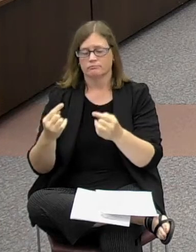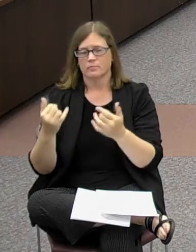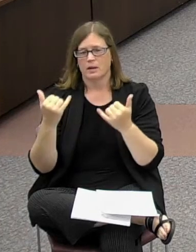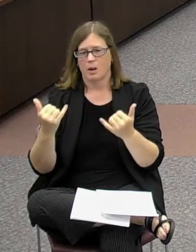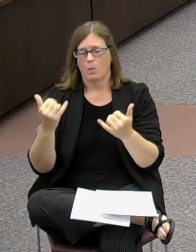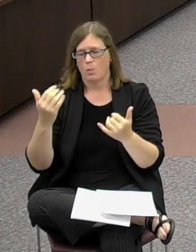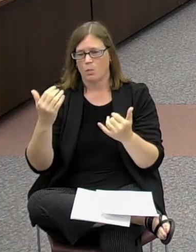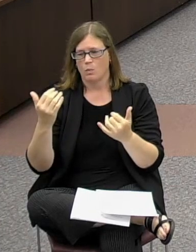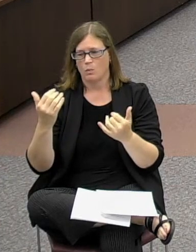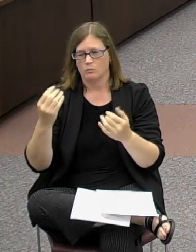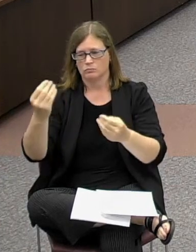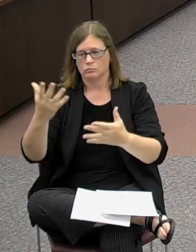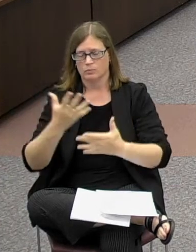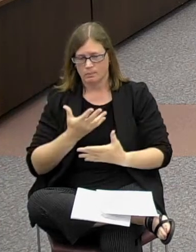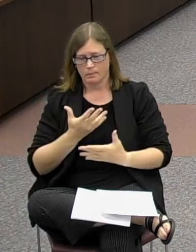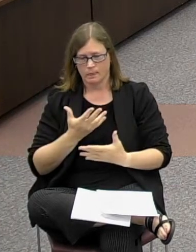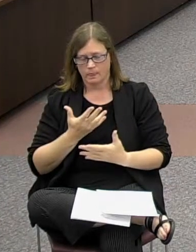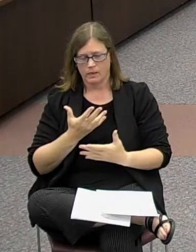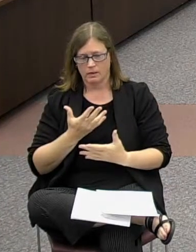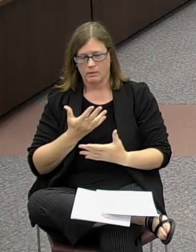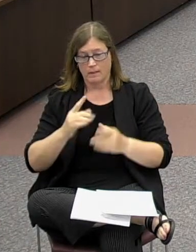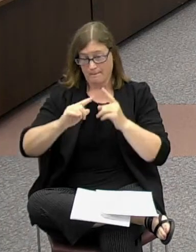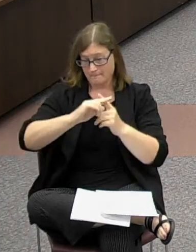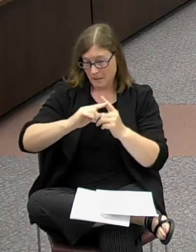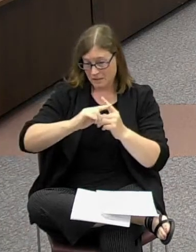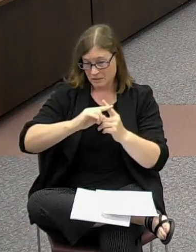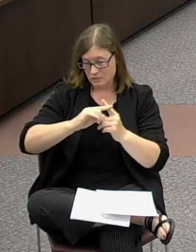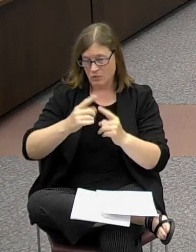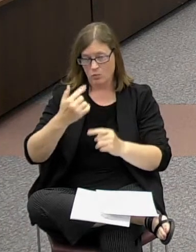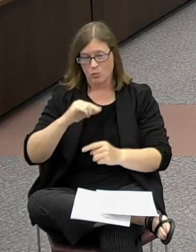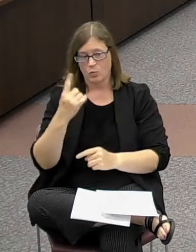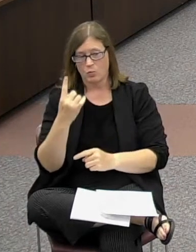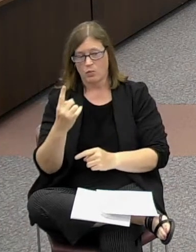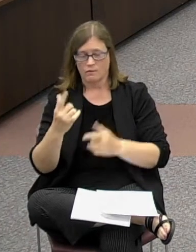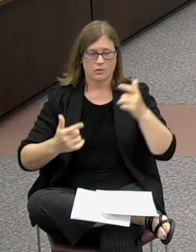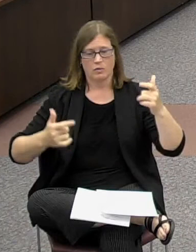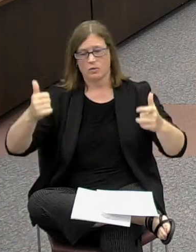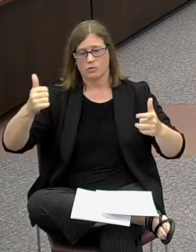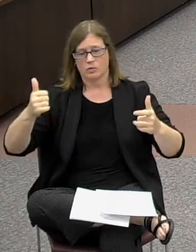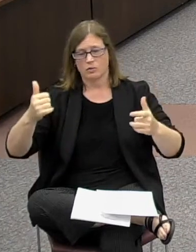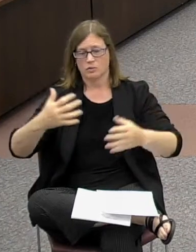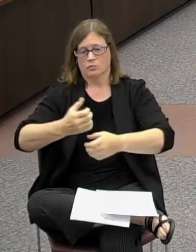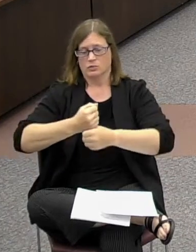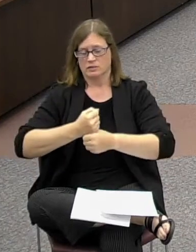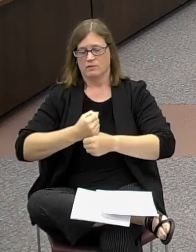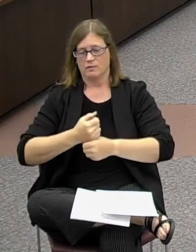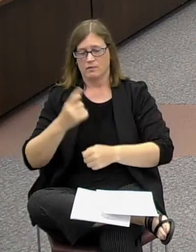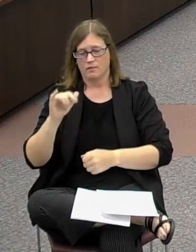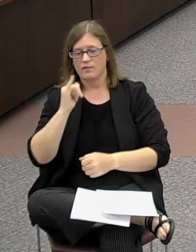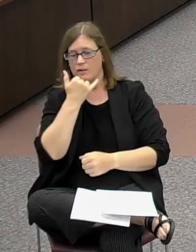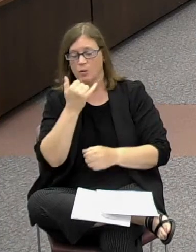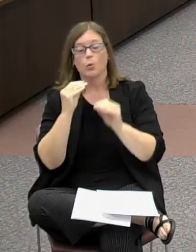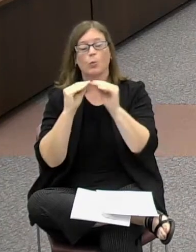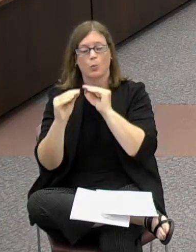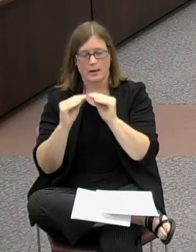that, and a positive note, we were one of the largest recipients of this error